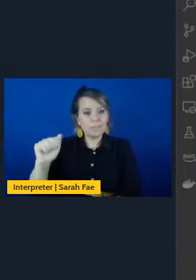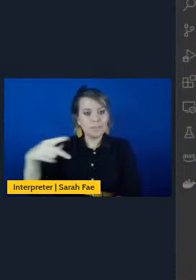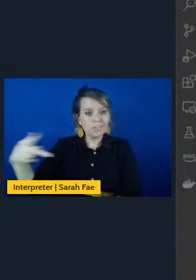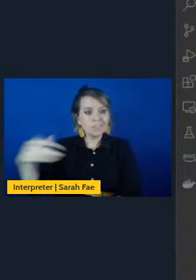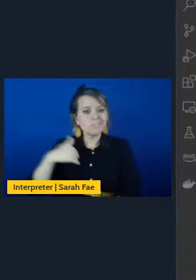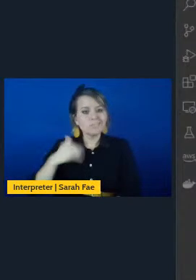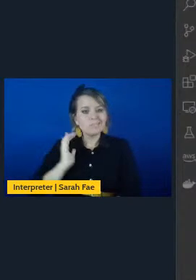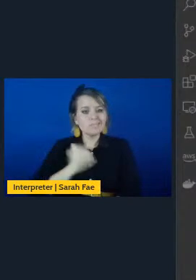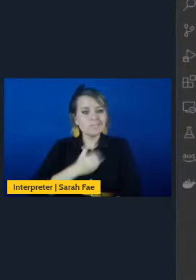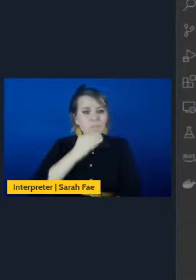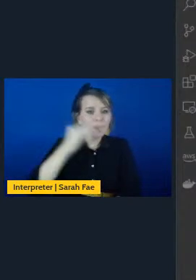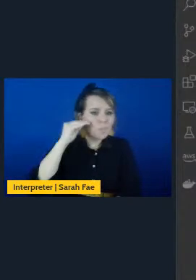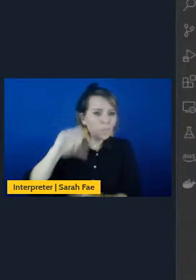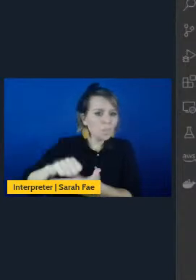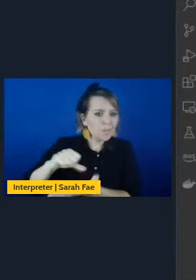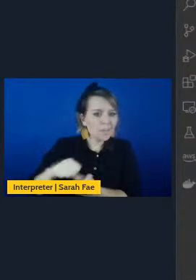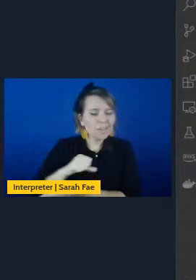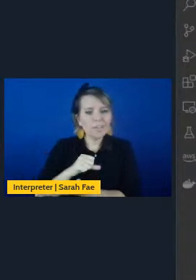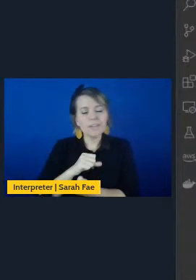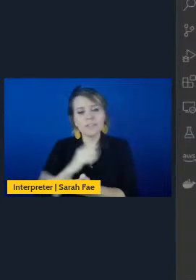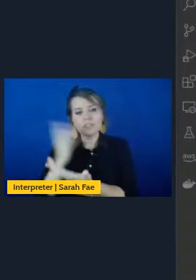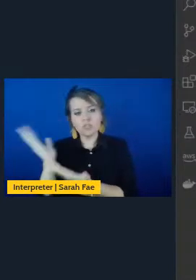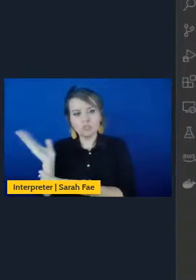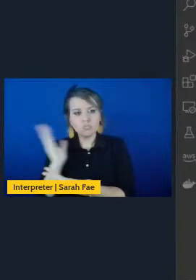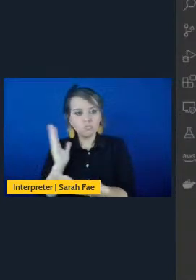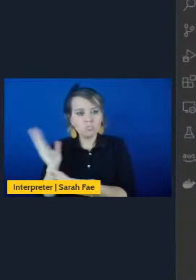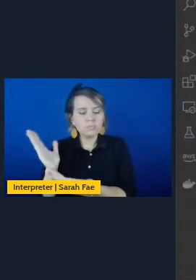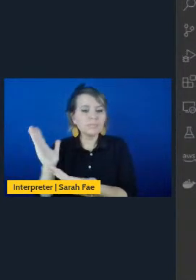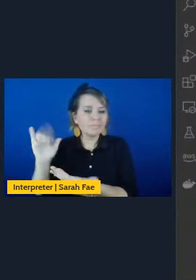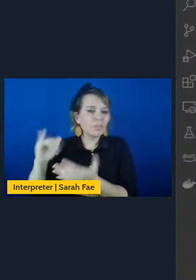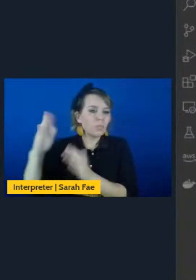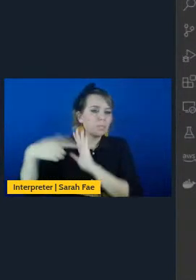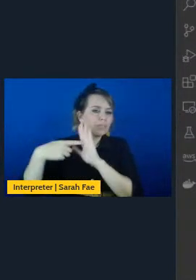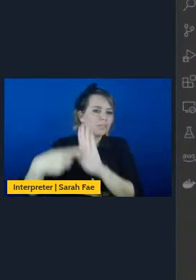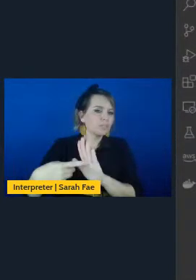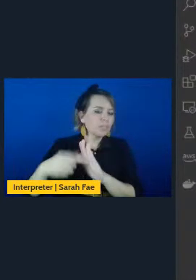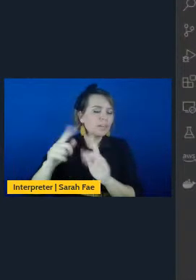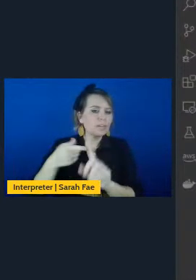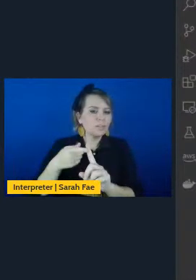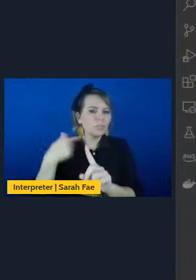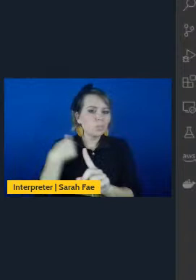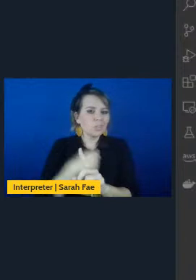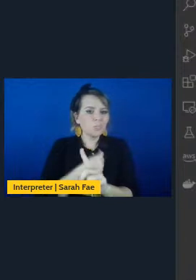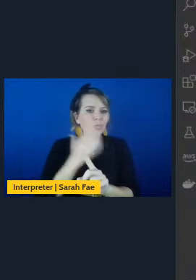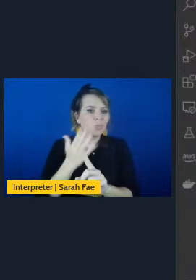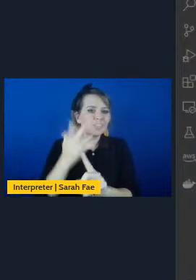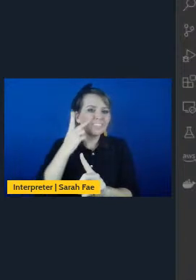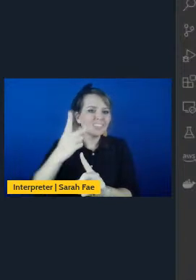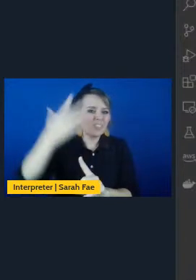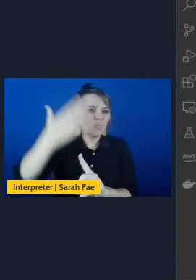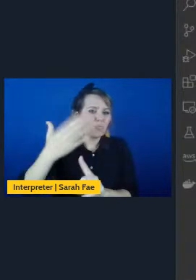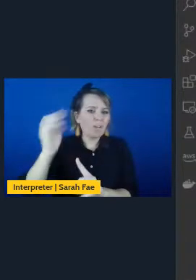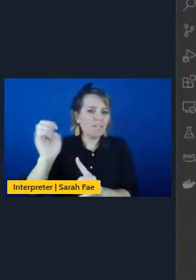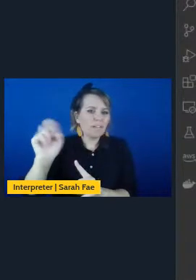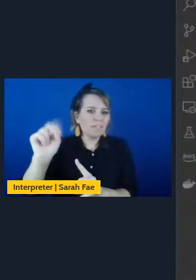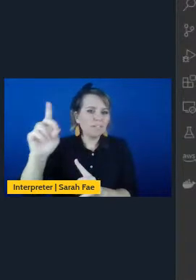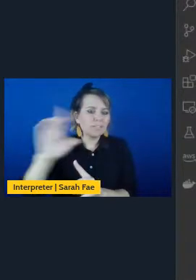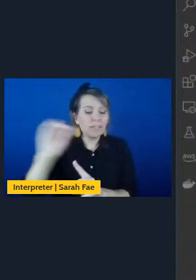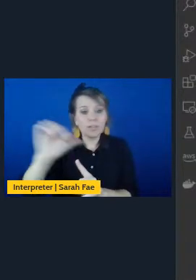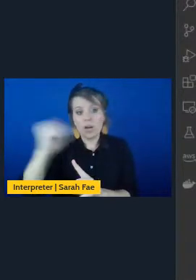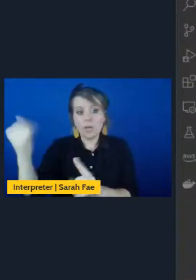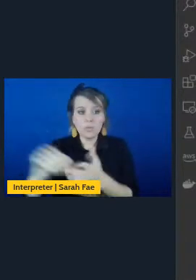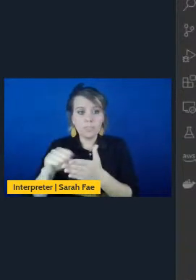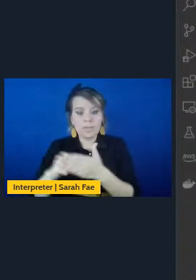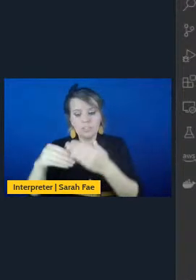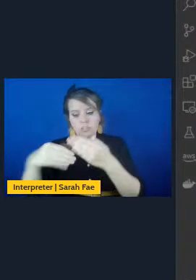homepage, wherein this will be the page that will be displayed when we are going to have the web application front end and all the other pages under it.